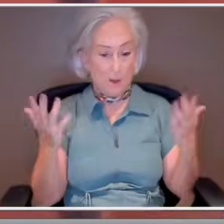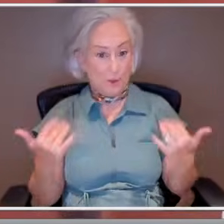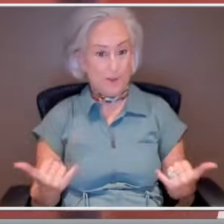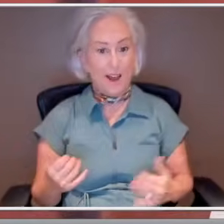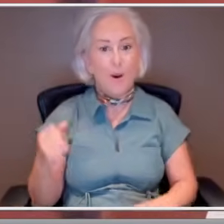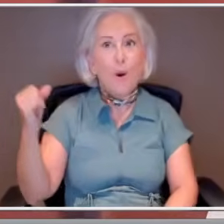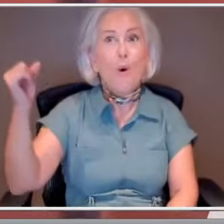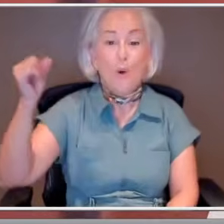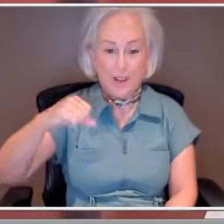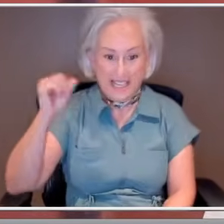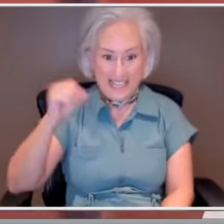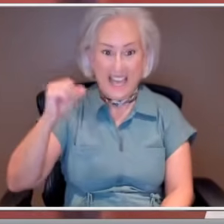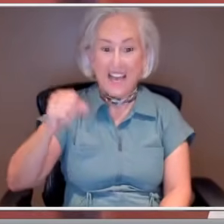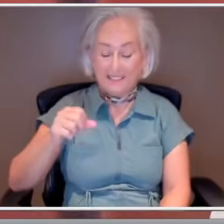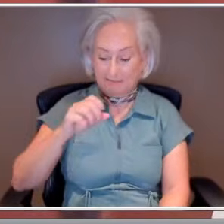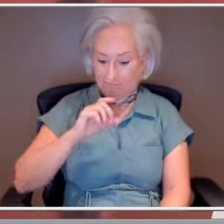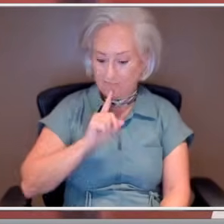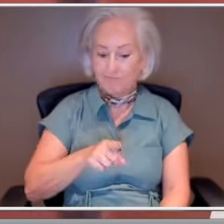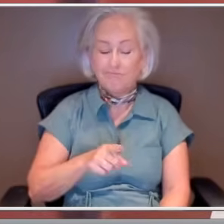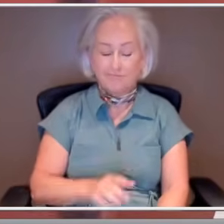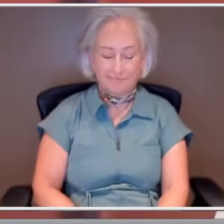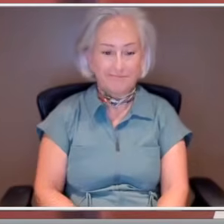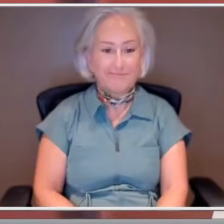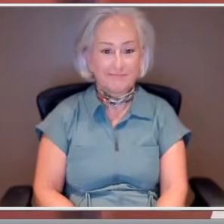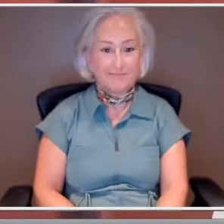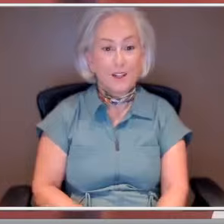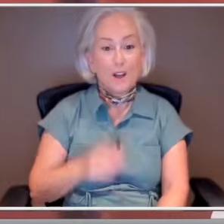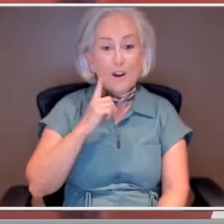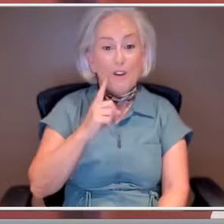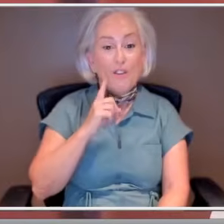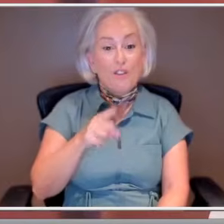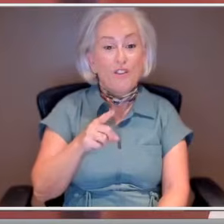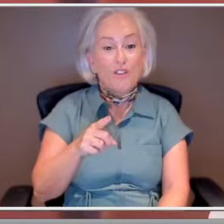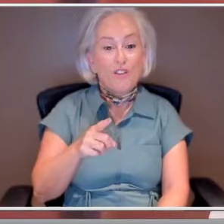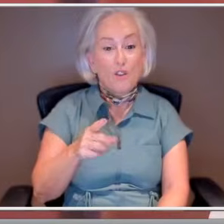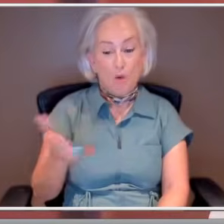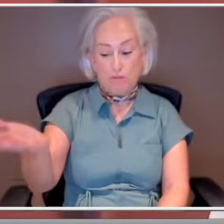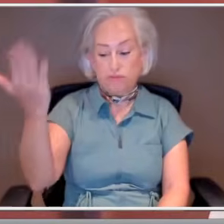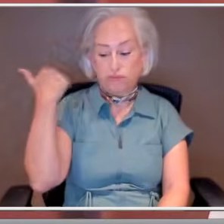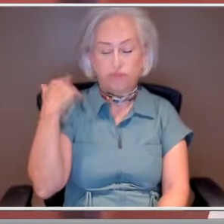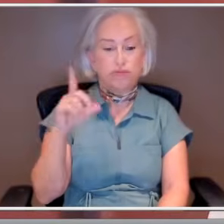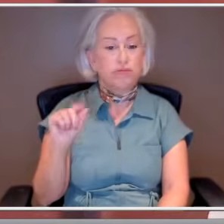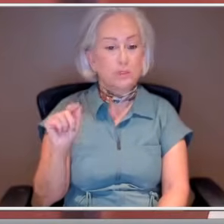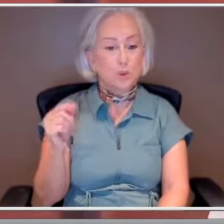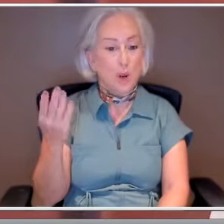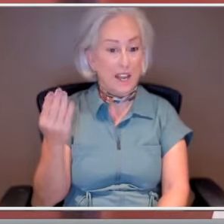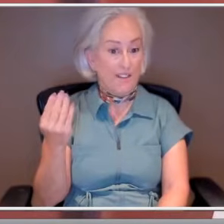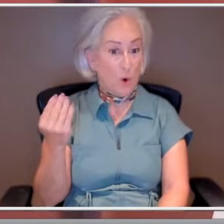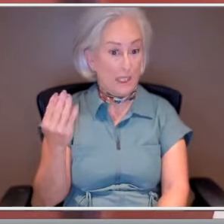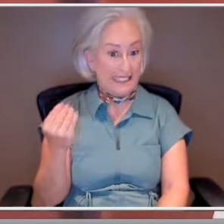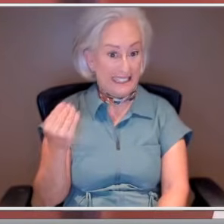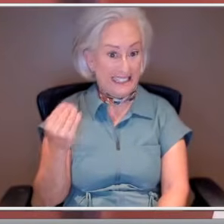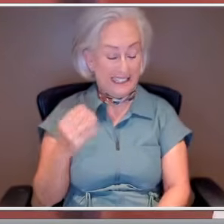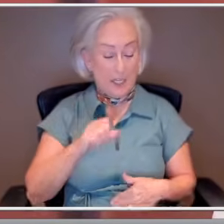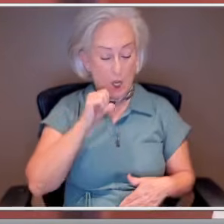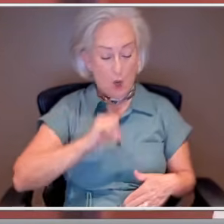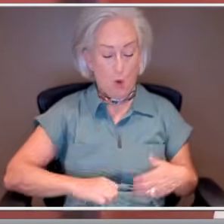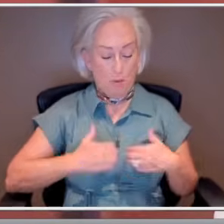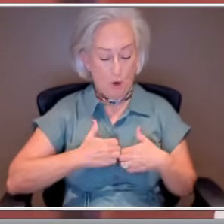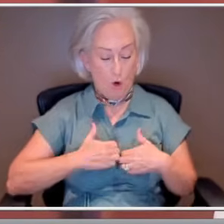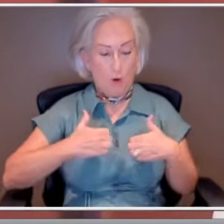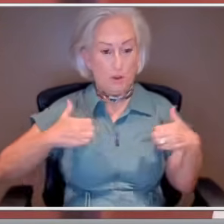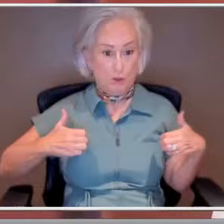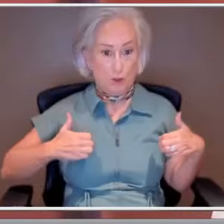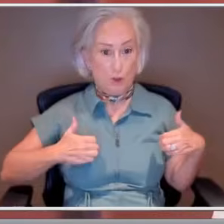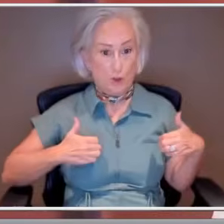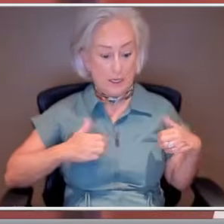Yes, I do. For the one I got in 2014, the open heart surgery, the recovery